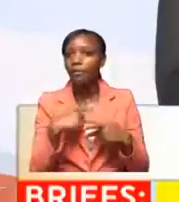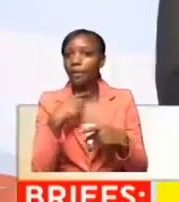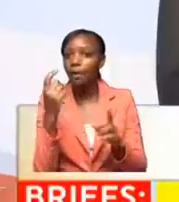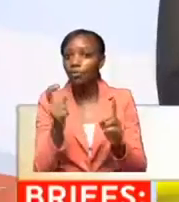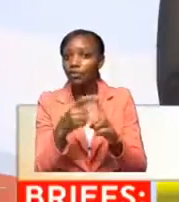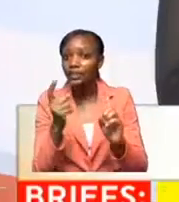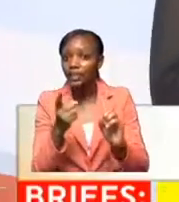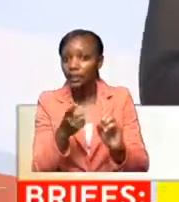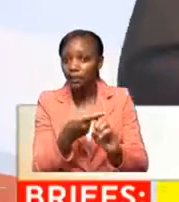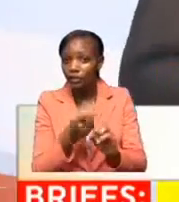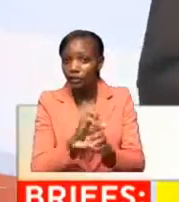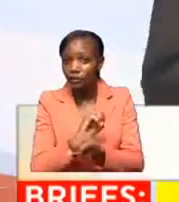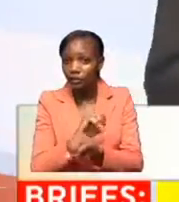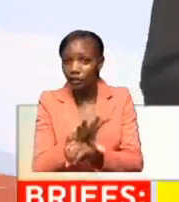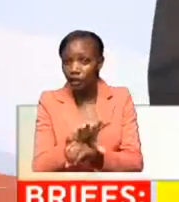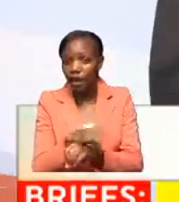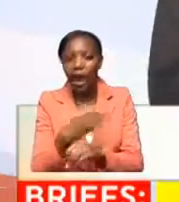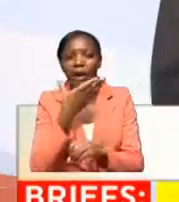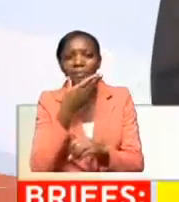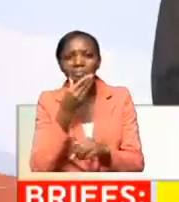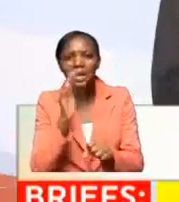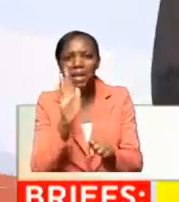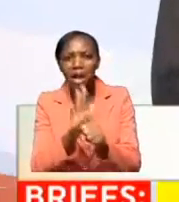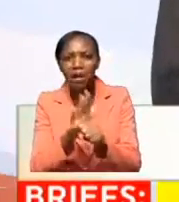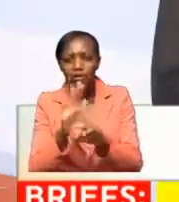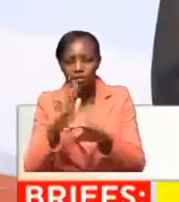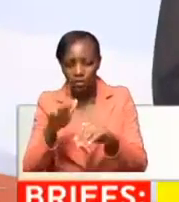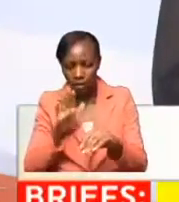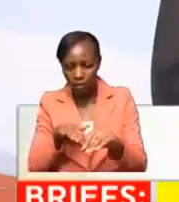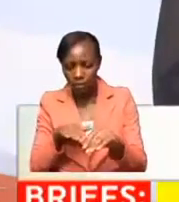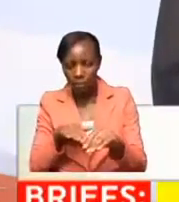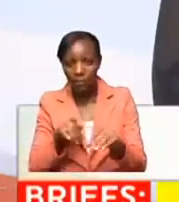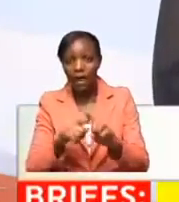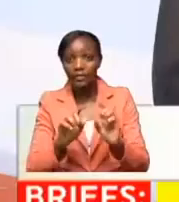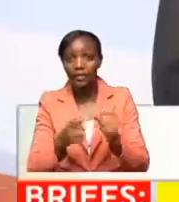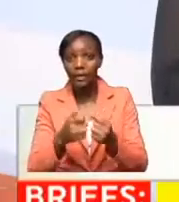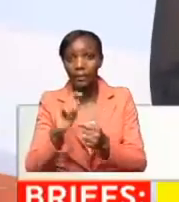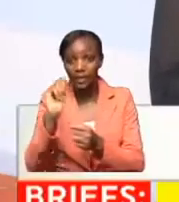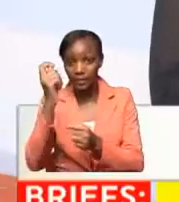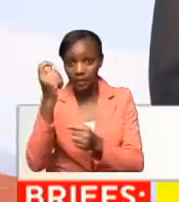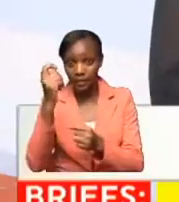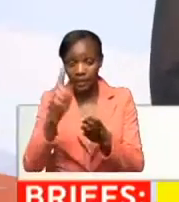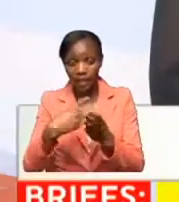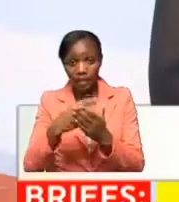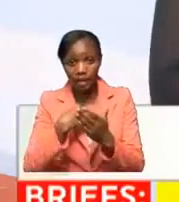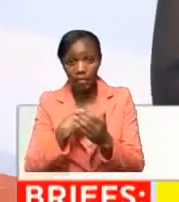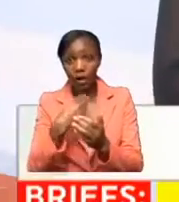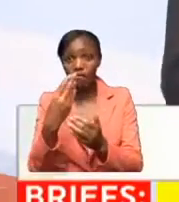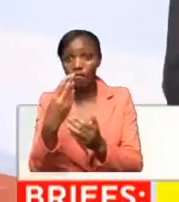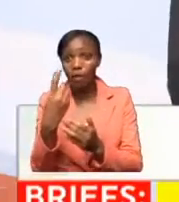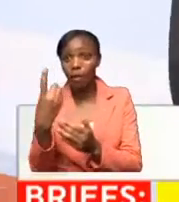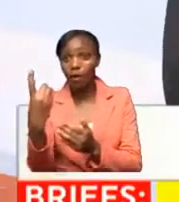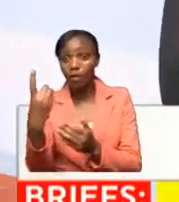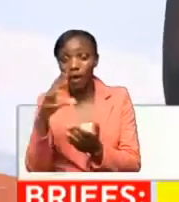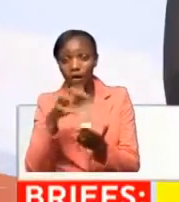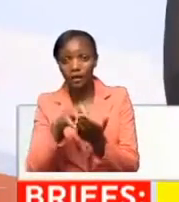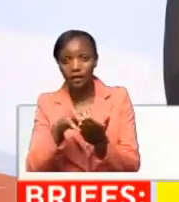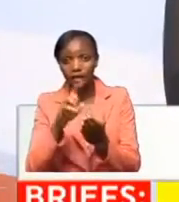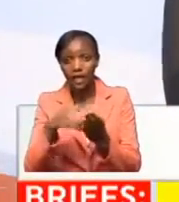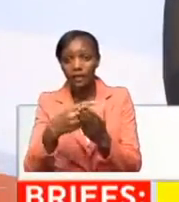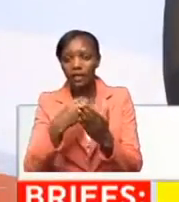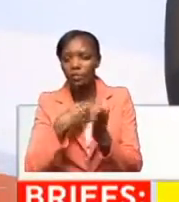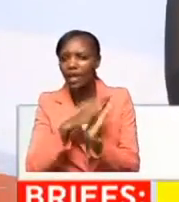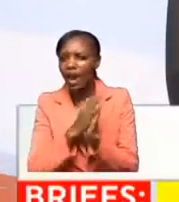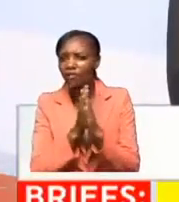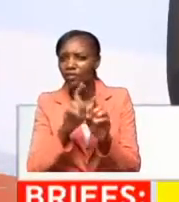COVID-19 positive than women in Kenya, as the total confirmed cases now stand at 411. And as Joash Onsari reports,